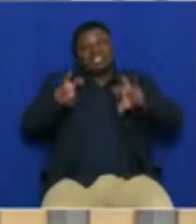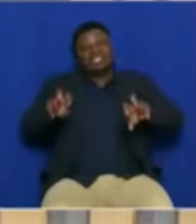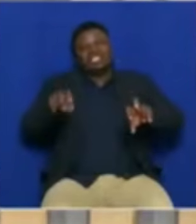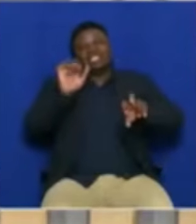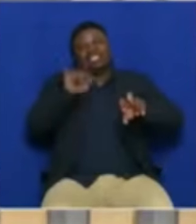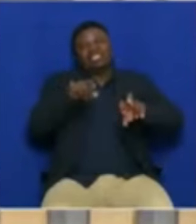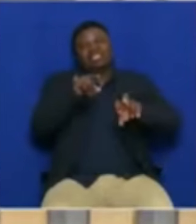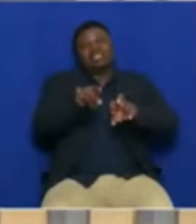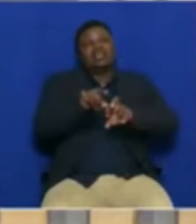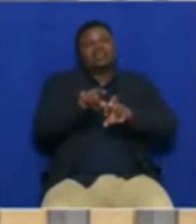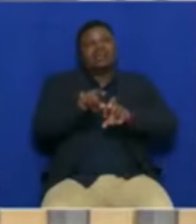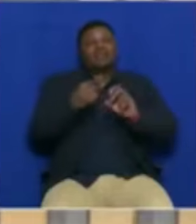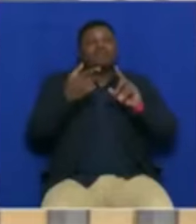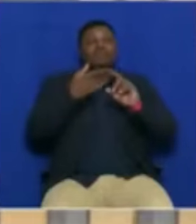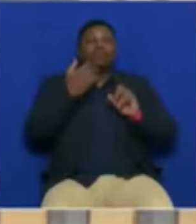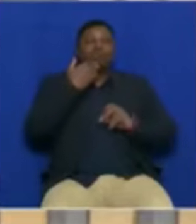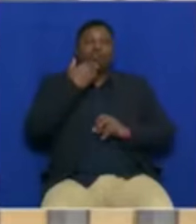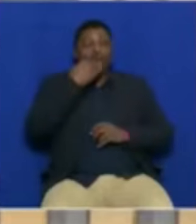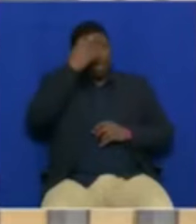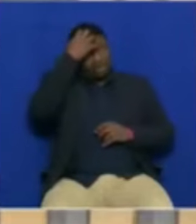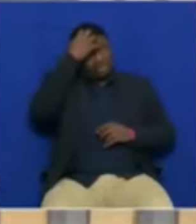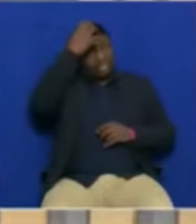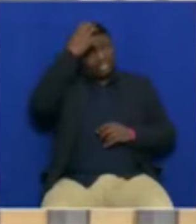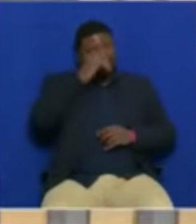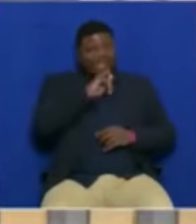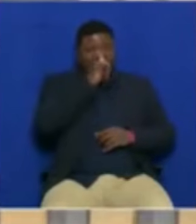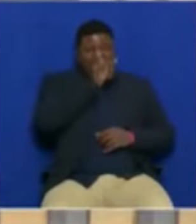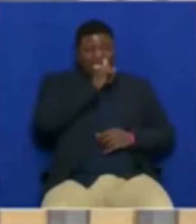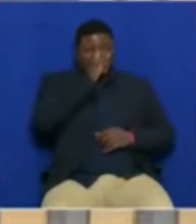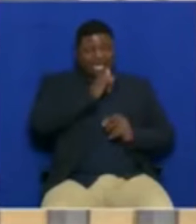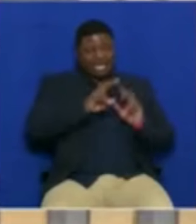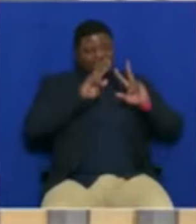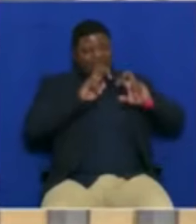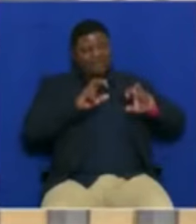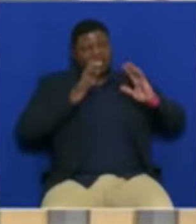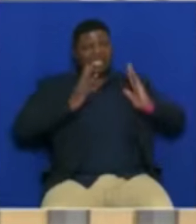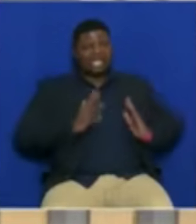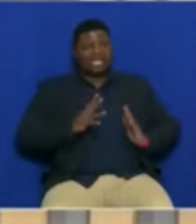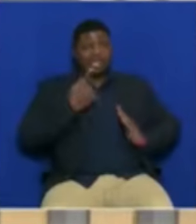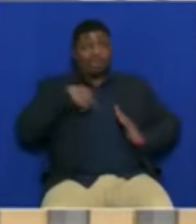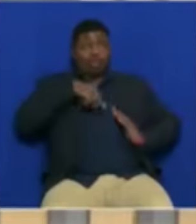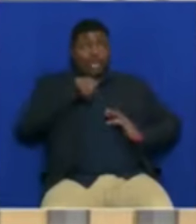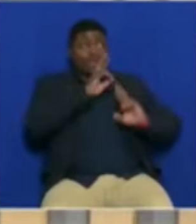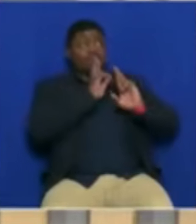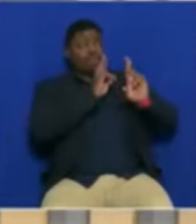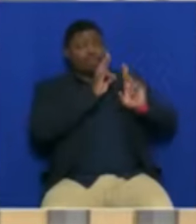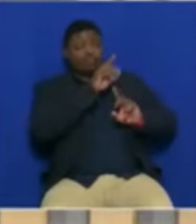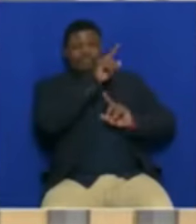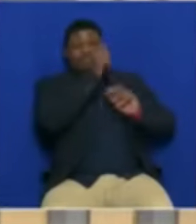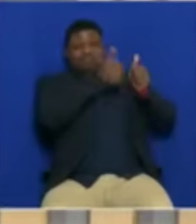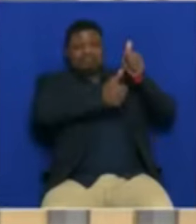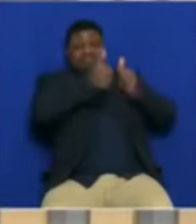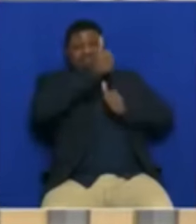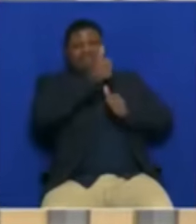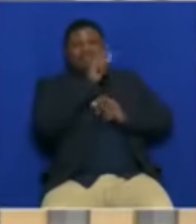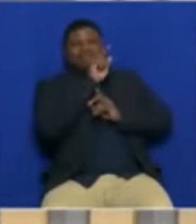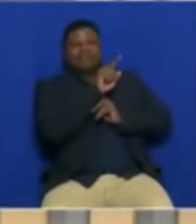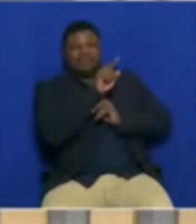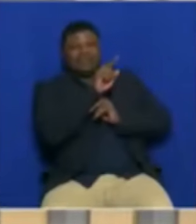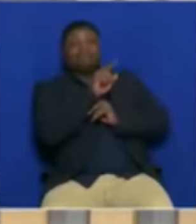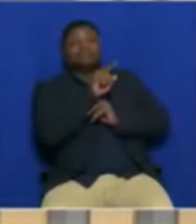Criminal Investigator, who we directly report to. The briefing is done in the form of a briefing. This is the scenario.